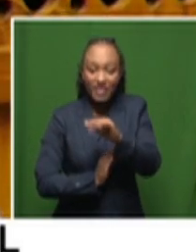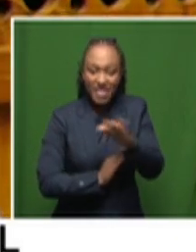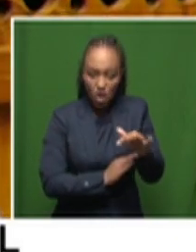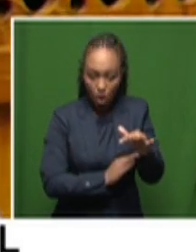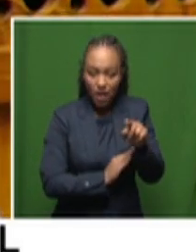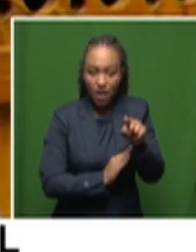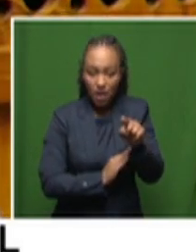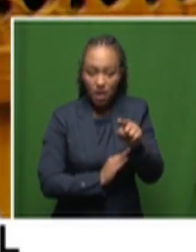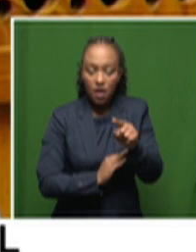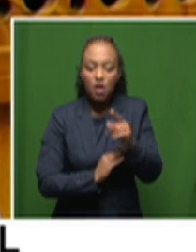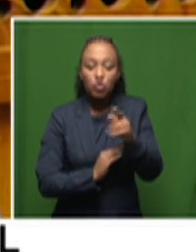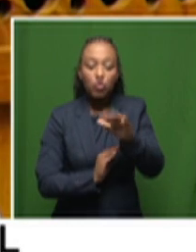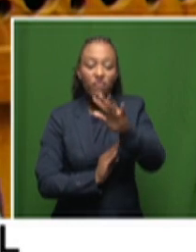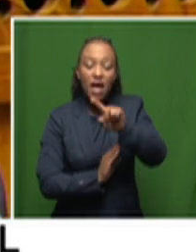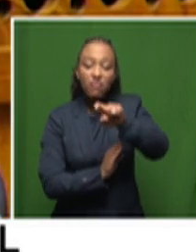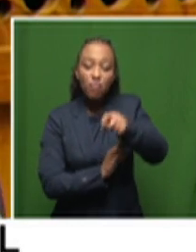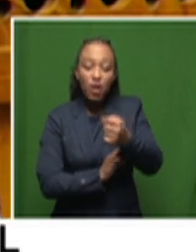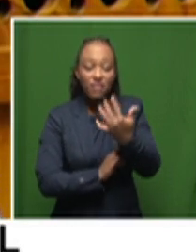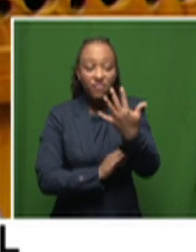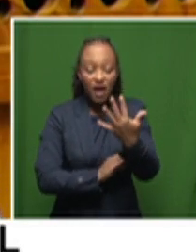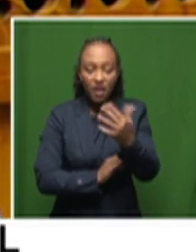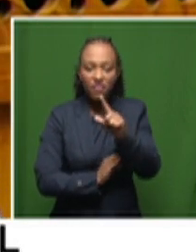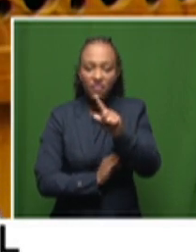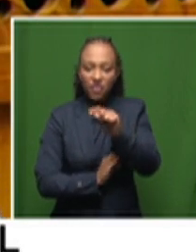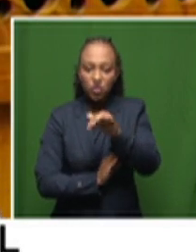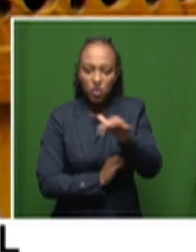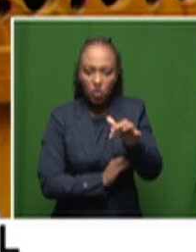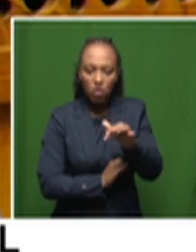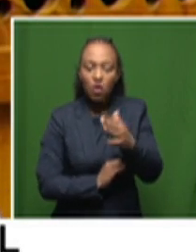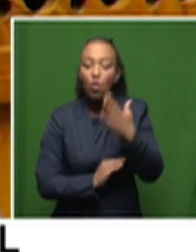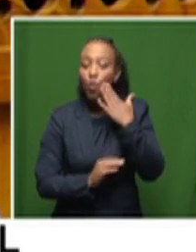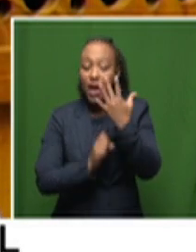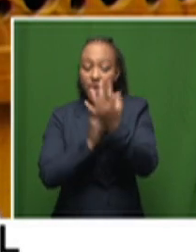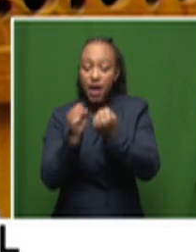to 5.5 trillion in